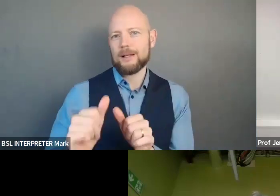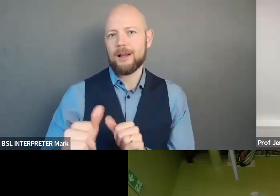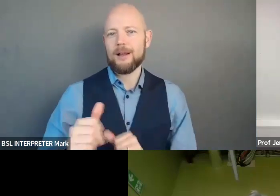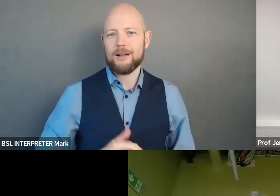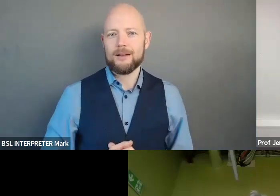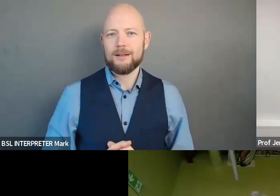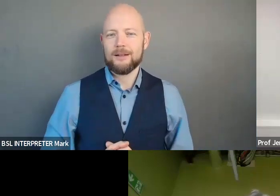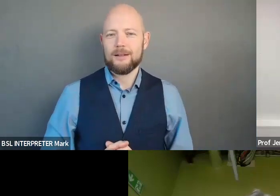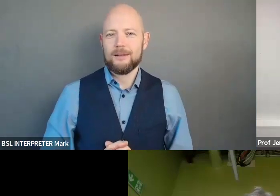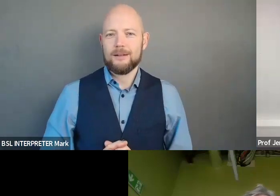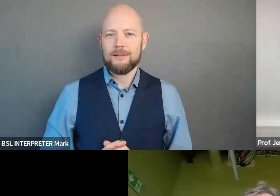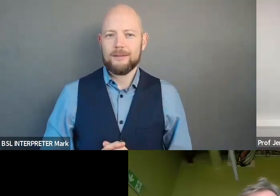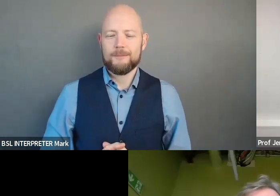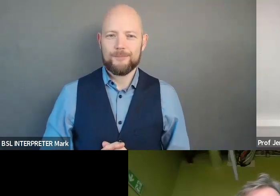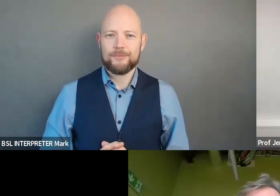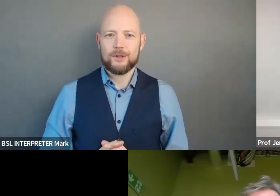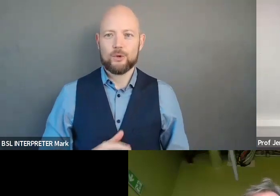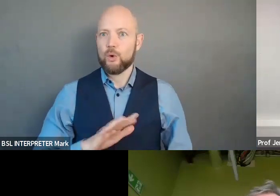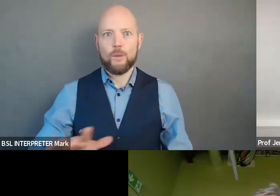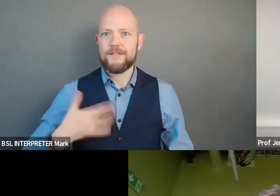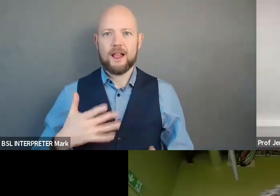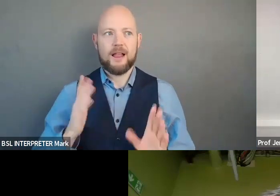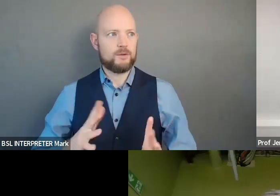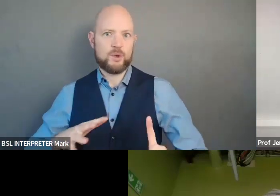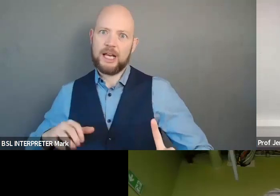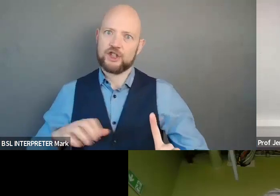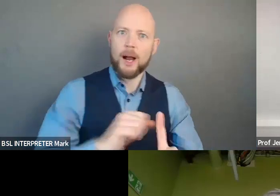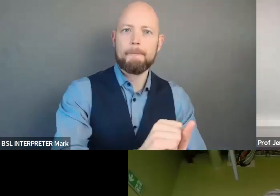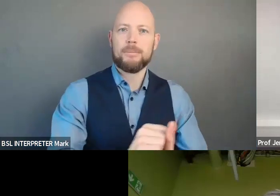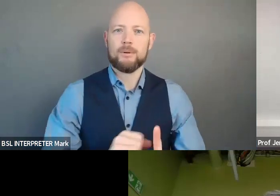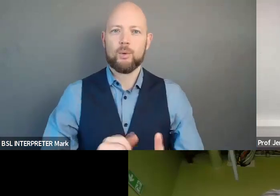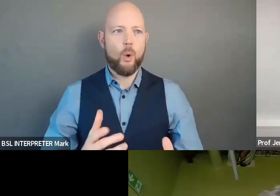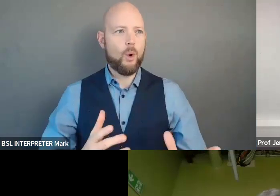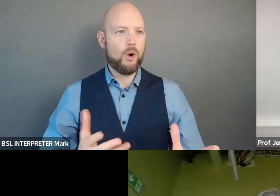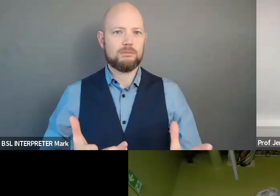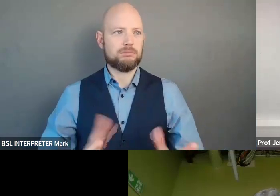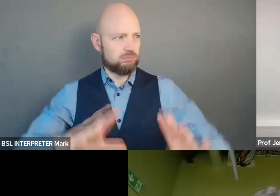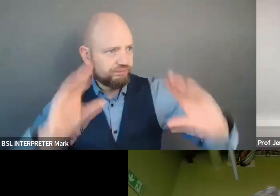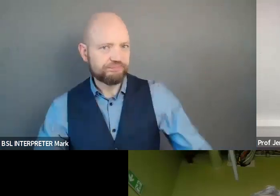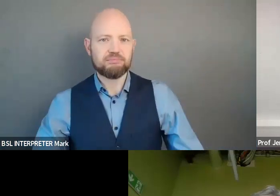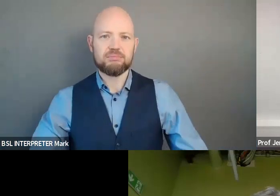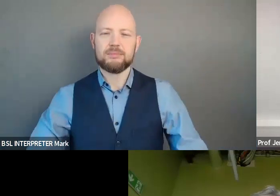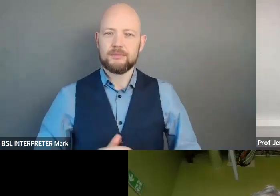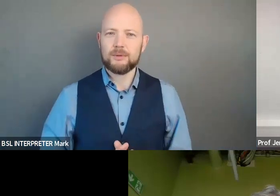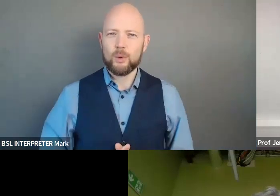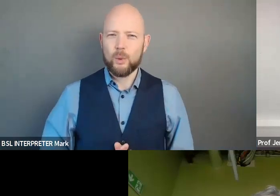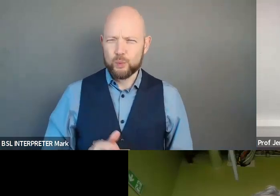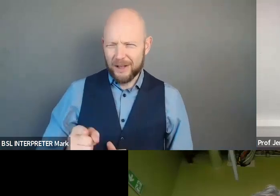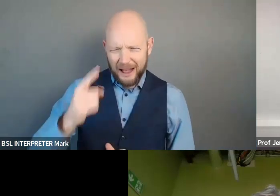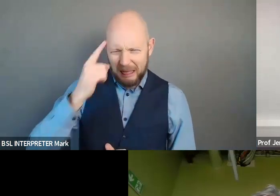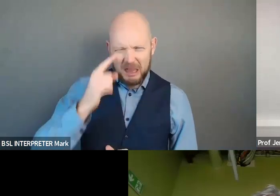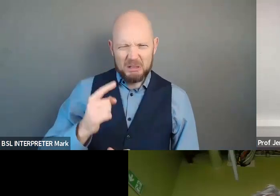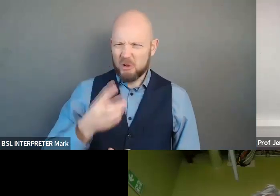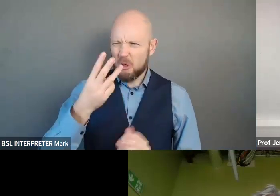the train is moving and I've got to catch up or stop it. So I wouldn't actually read too